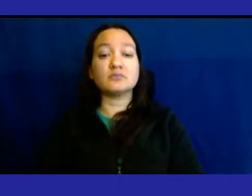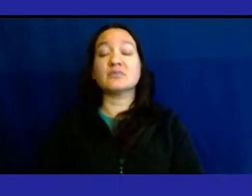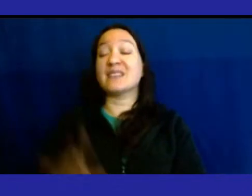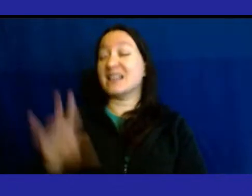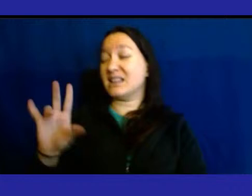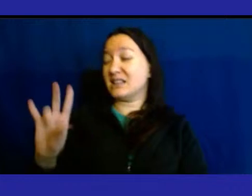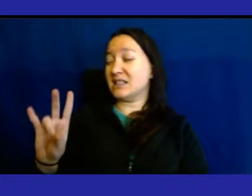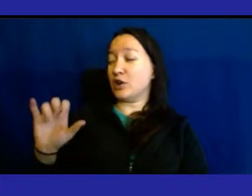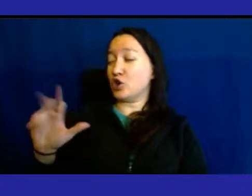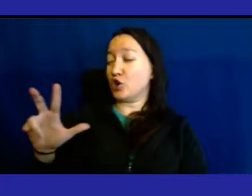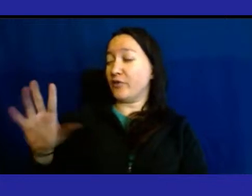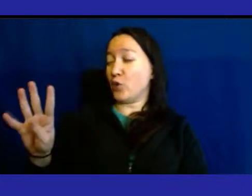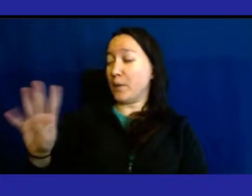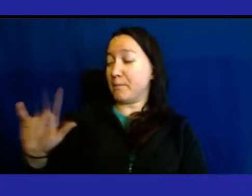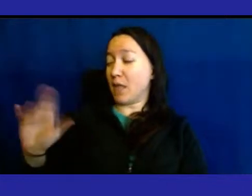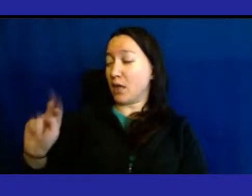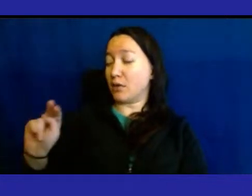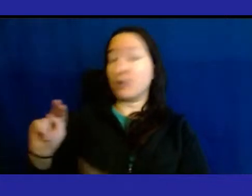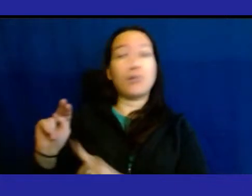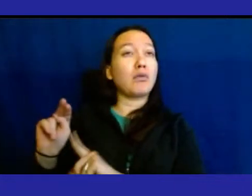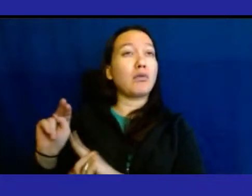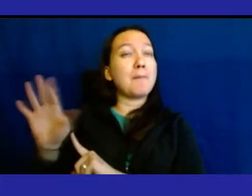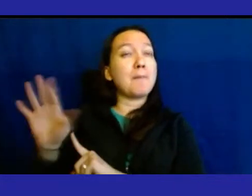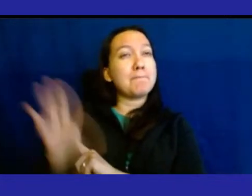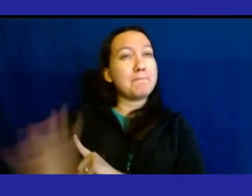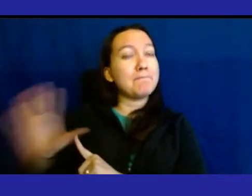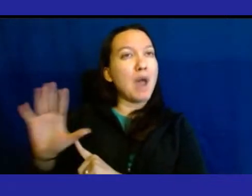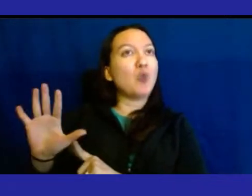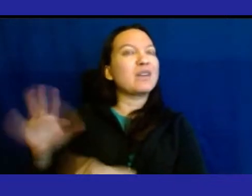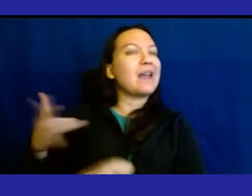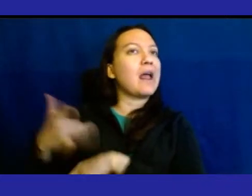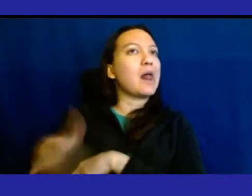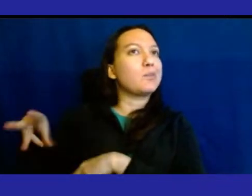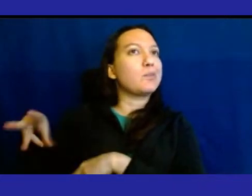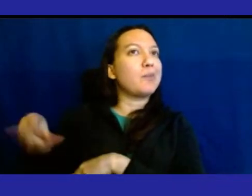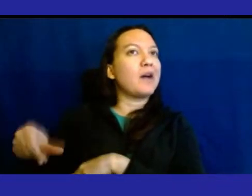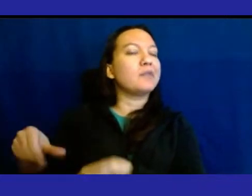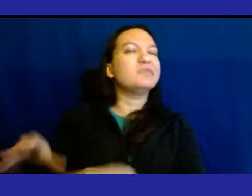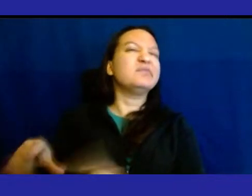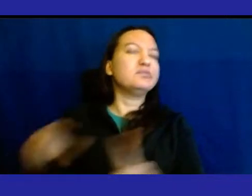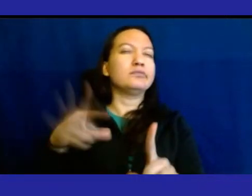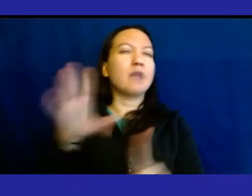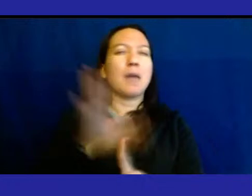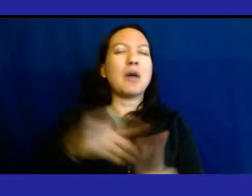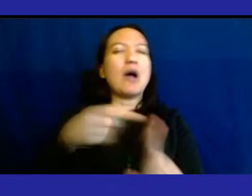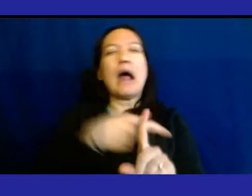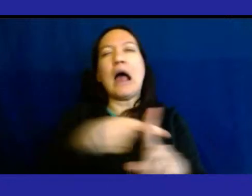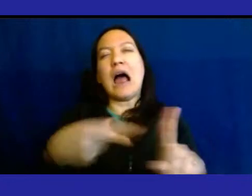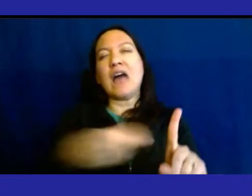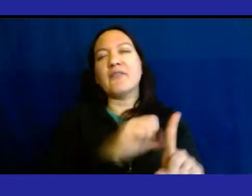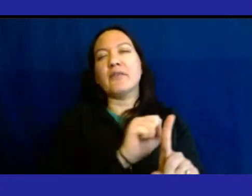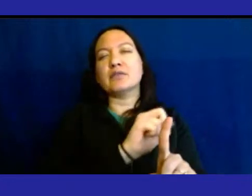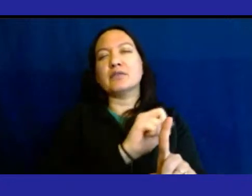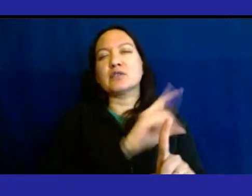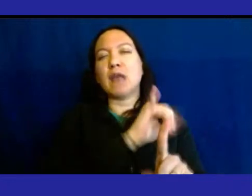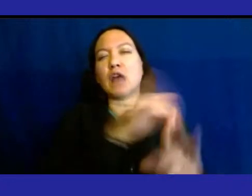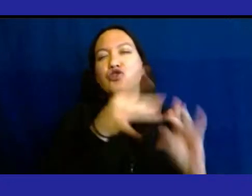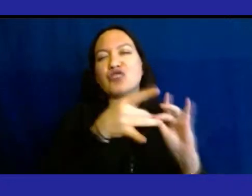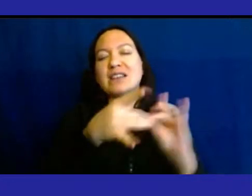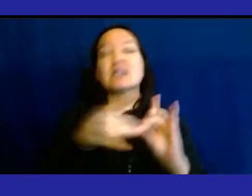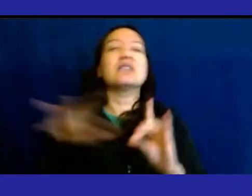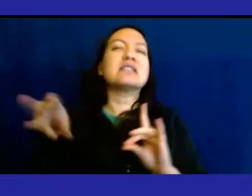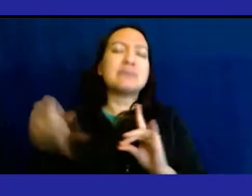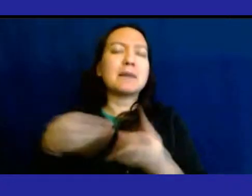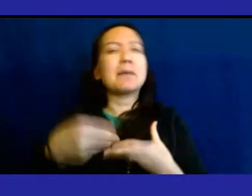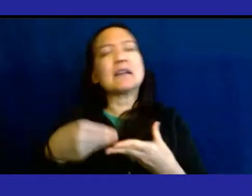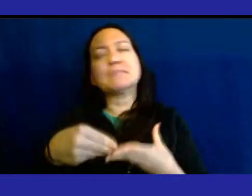million represents about, of the eligible spend, is about half of supply chain spend. So we spend money for other things such